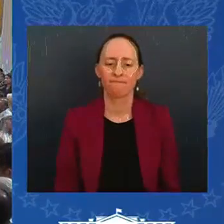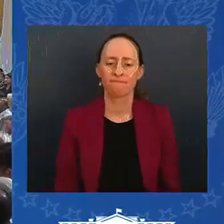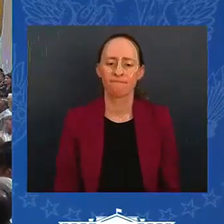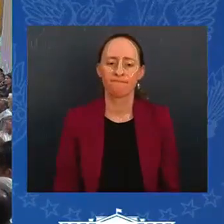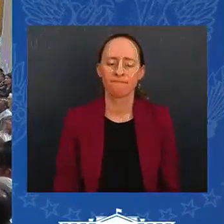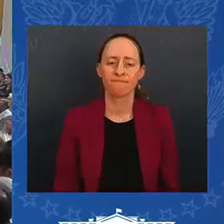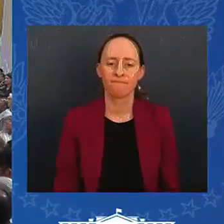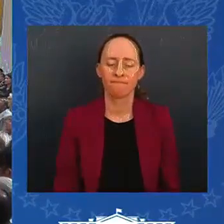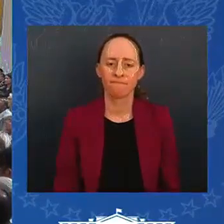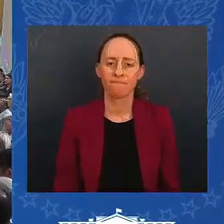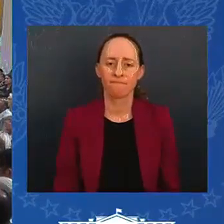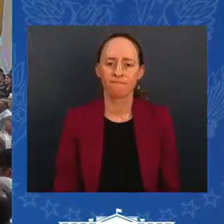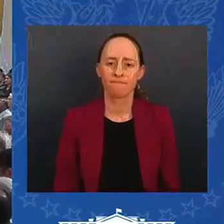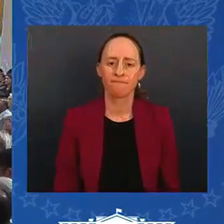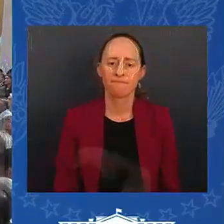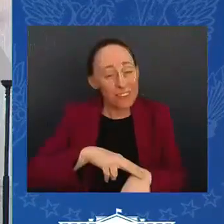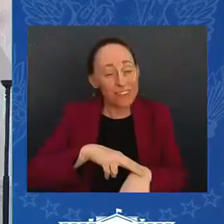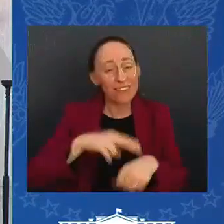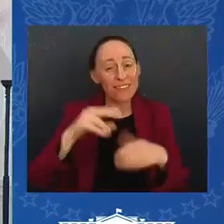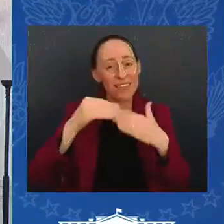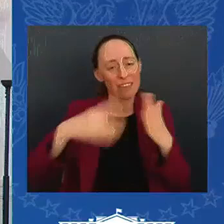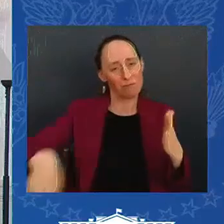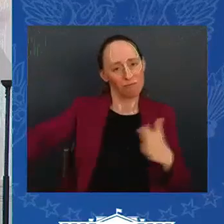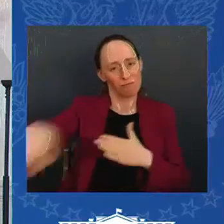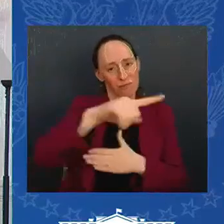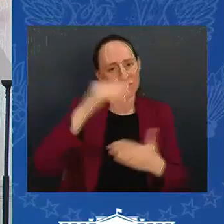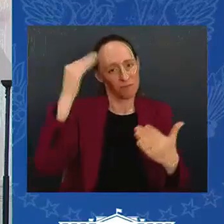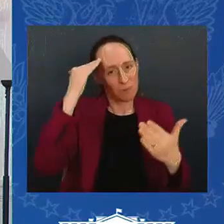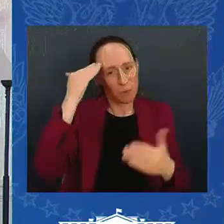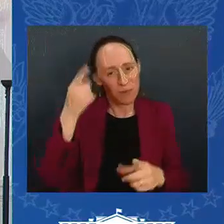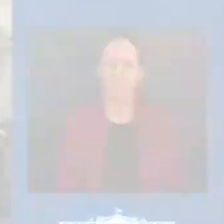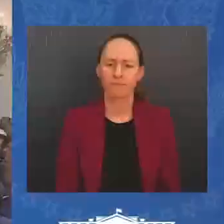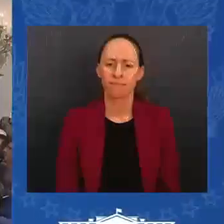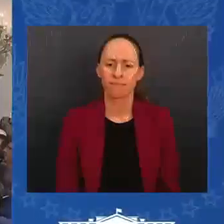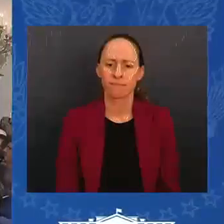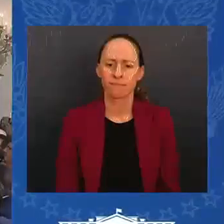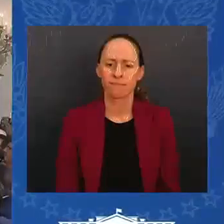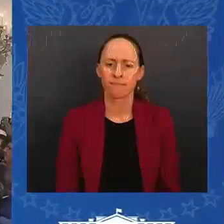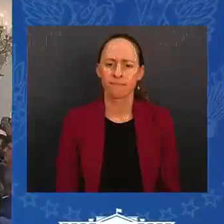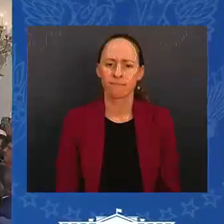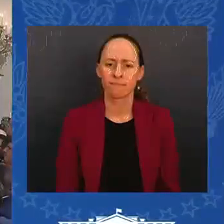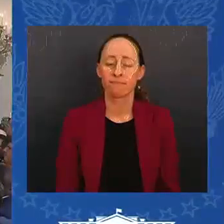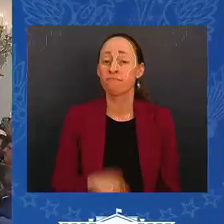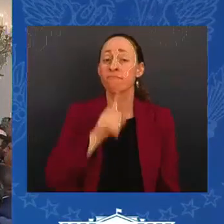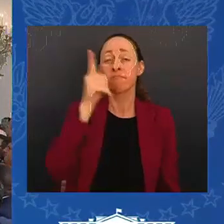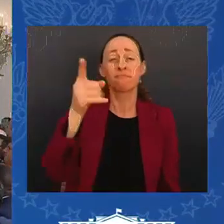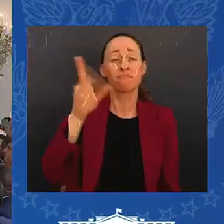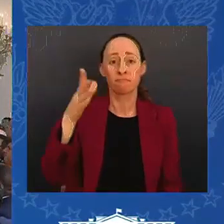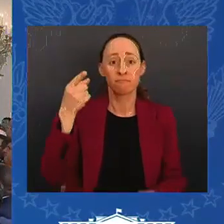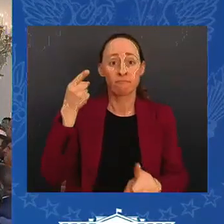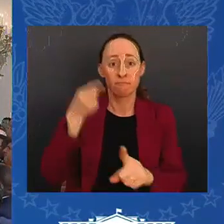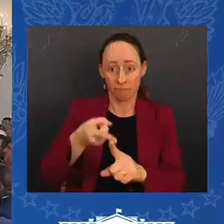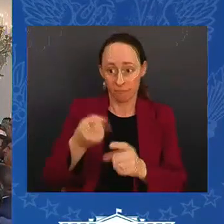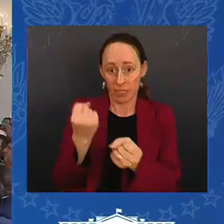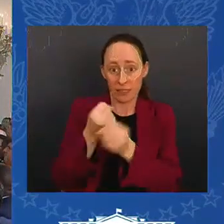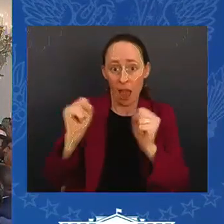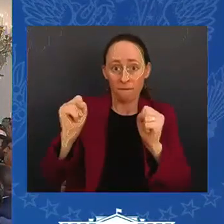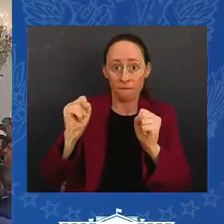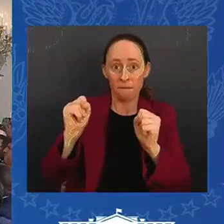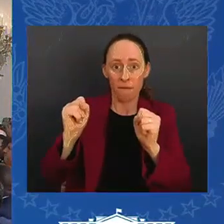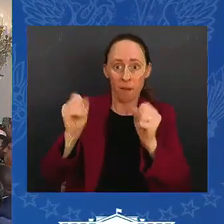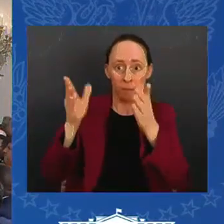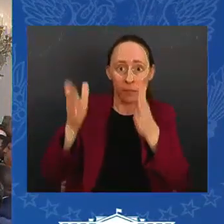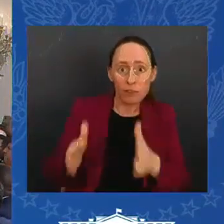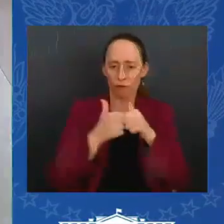event, highlighting how this issue is impacting cities across the country. Saving lives is the most American thing we can